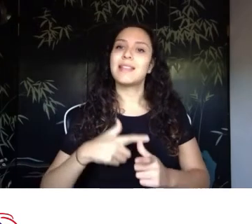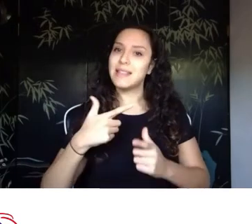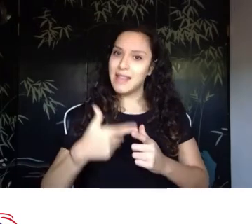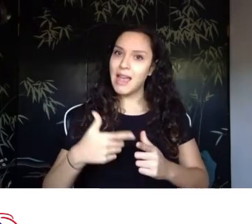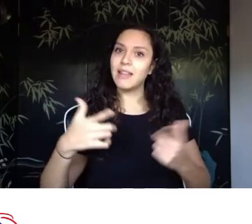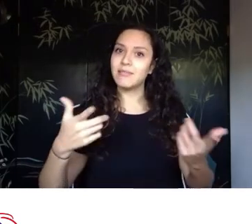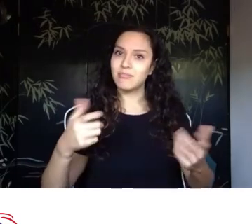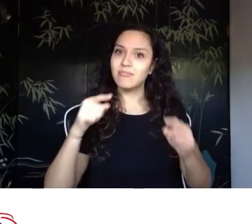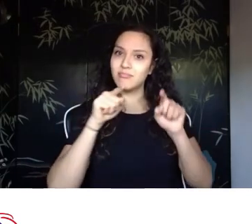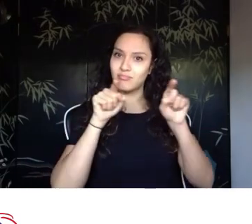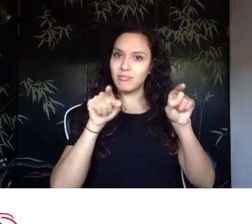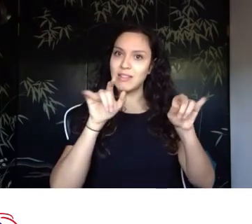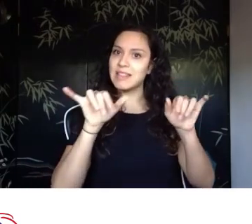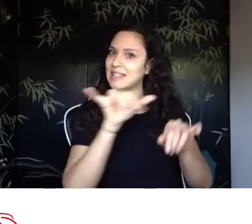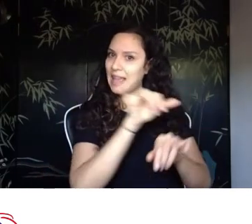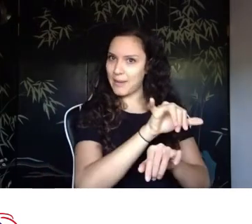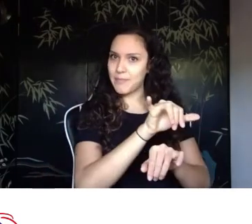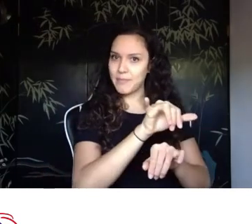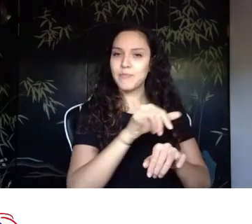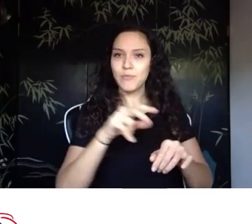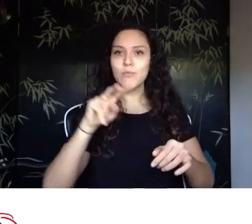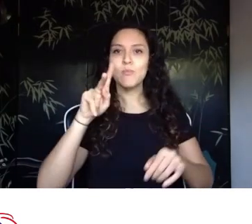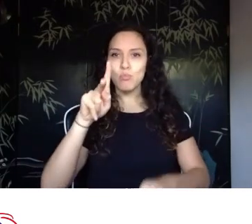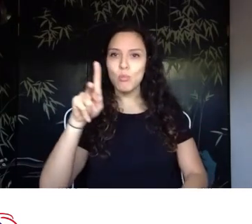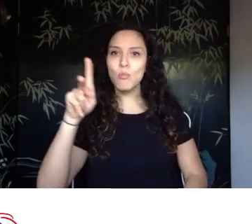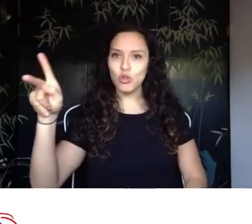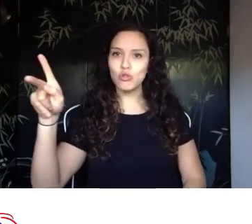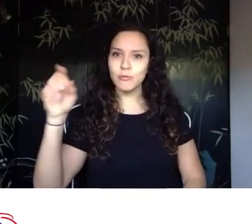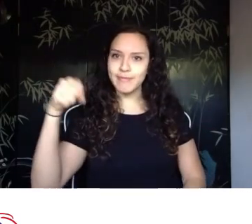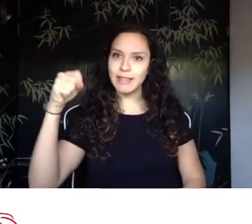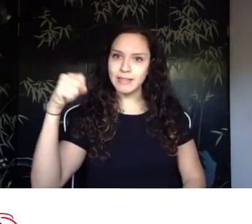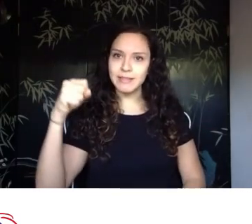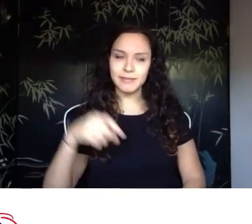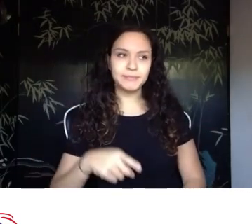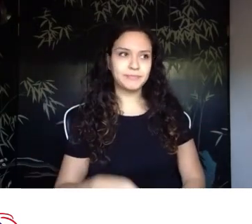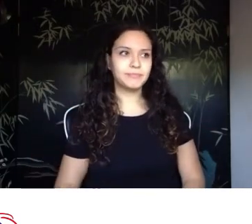over 51. That will make this proportion true.